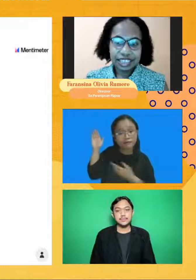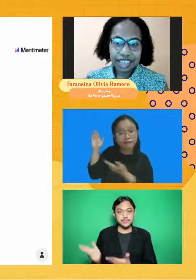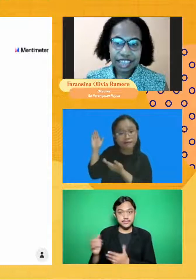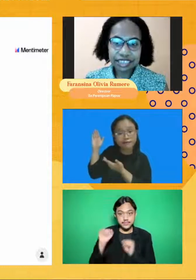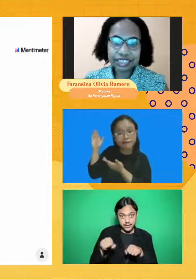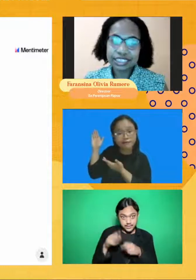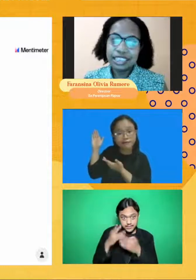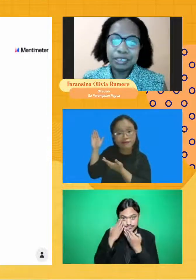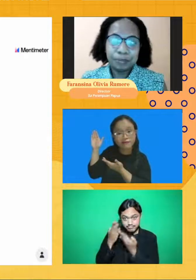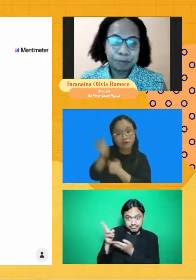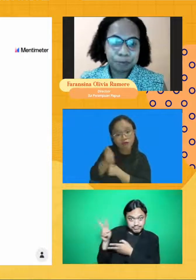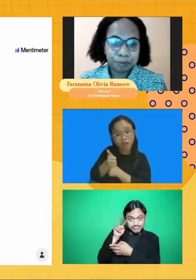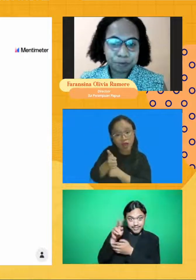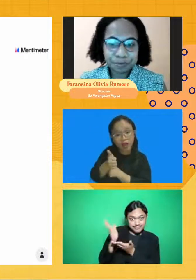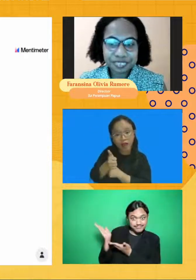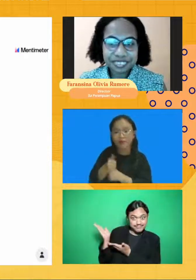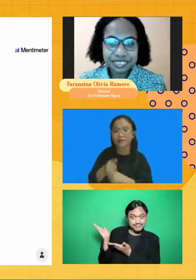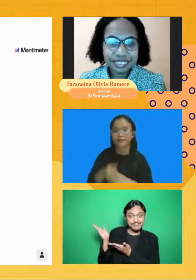Nice.